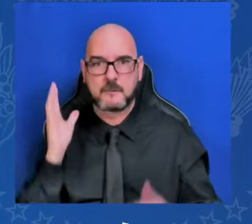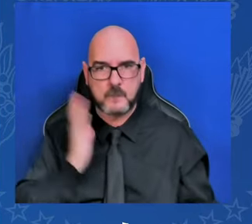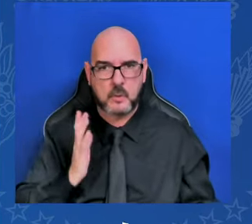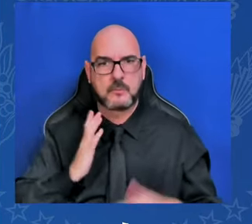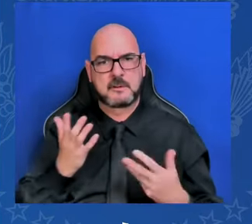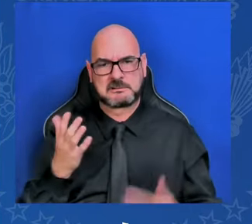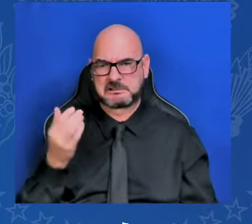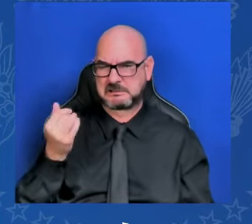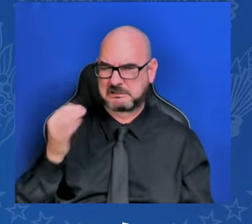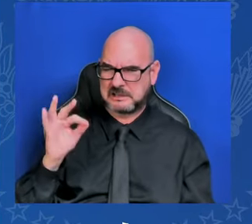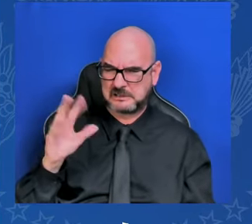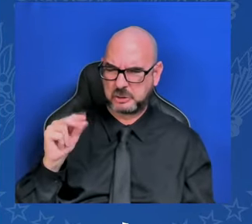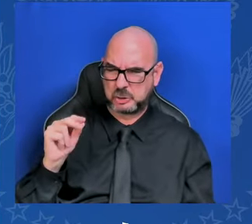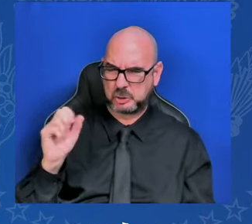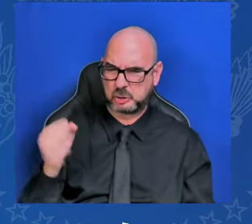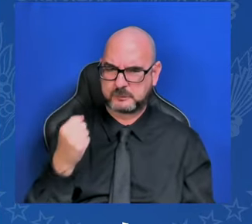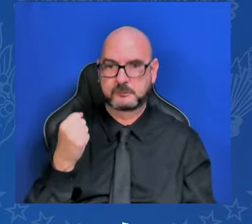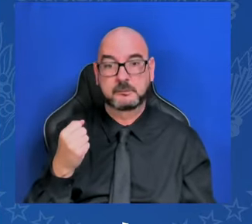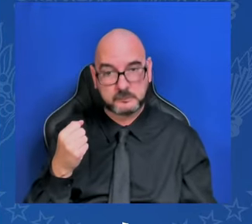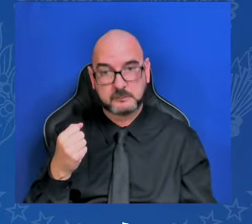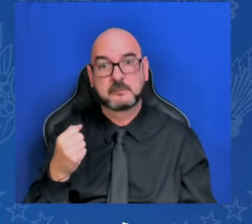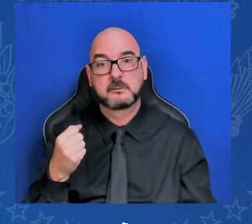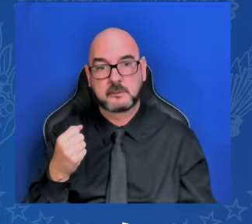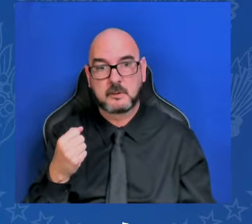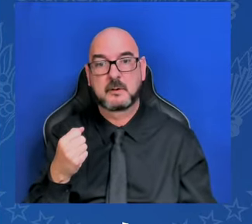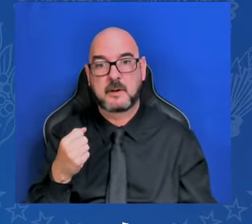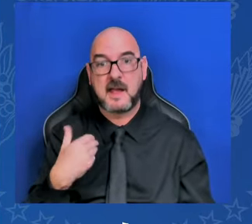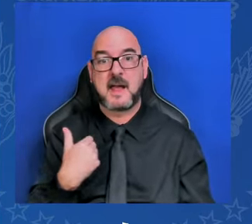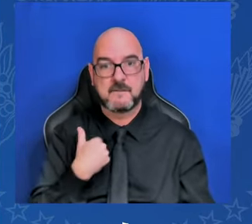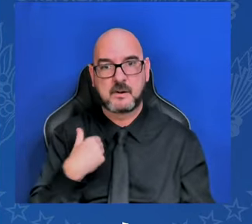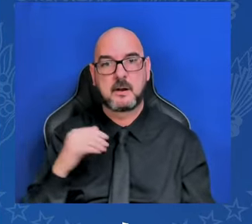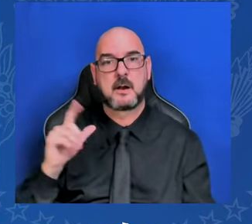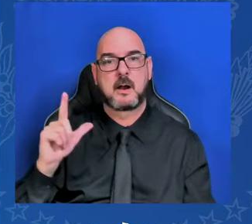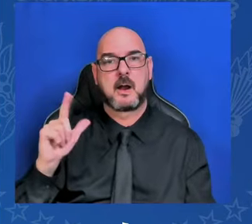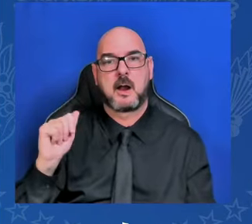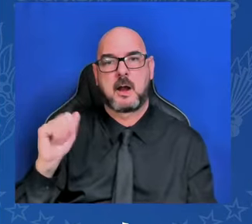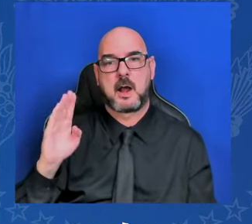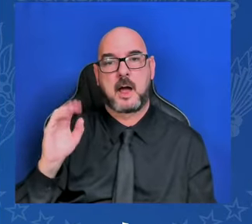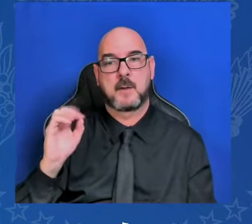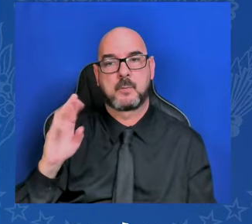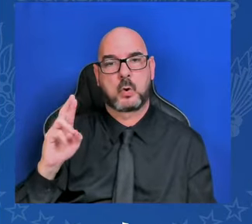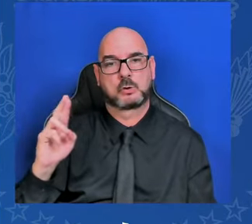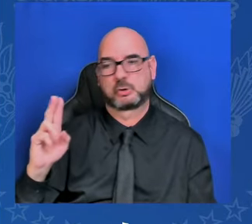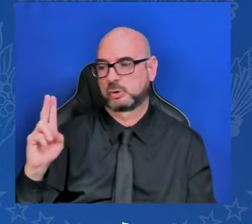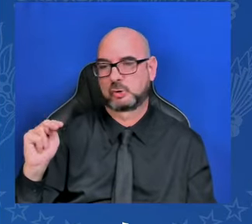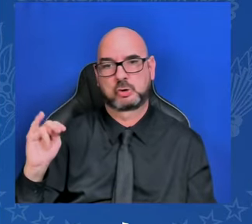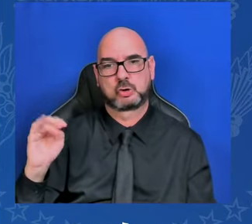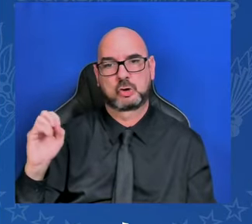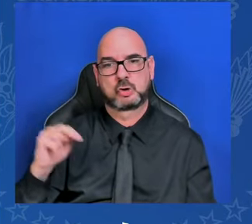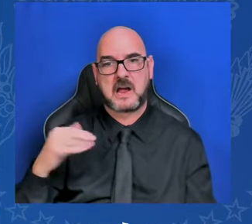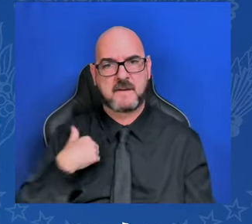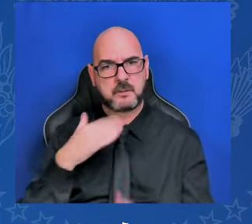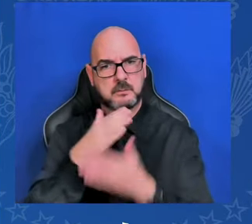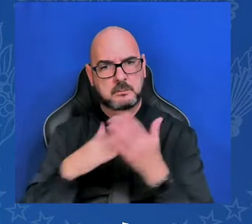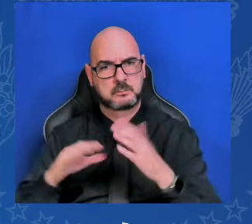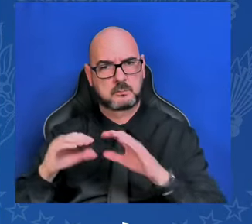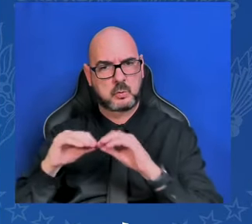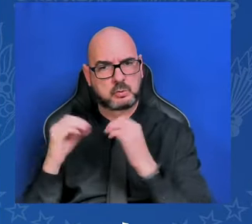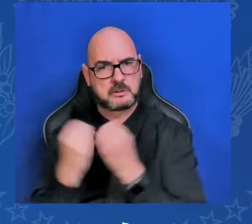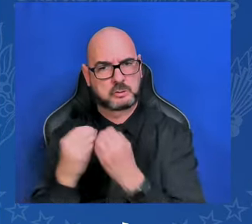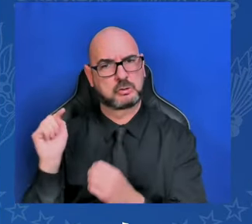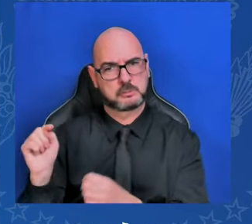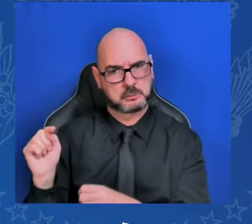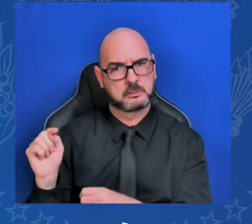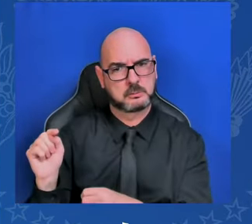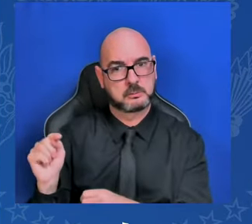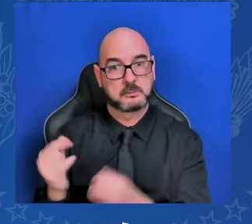of whether or not labor unions had a right to organize, what protections they had, et cetera. There was a provision in the law that even Democratic presidents didn't